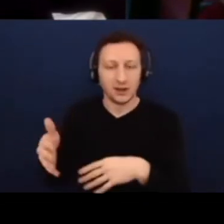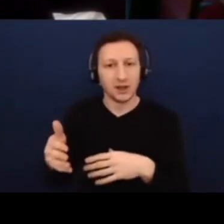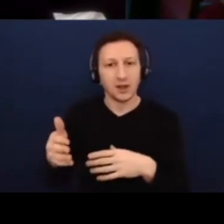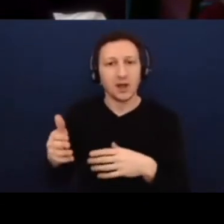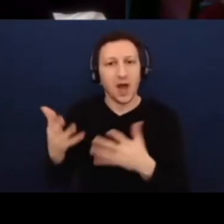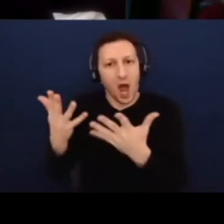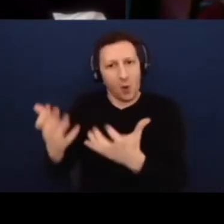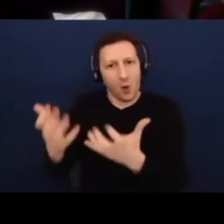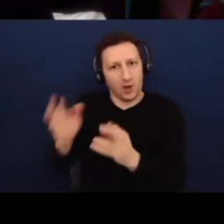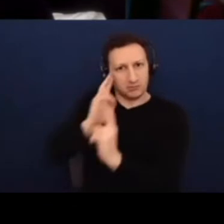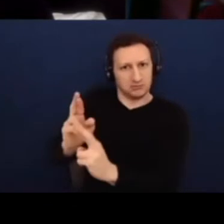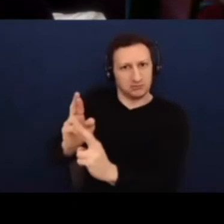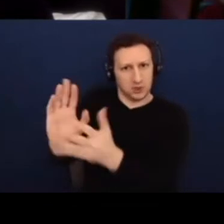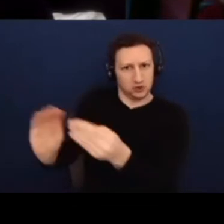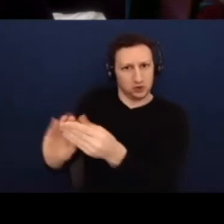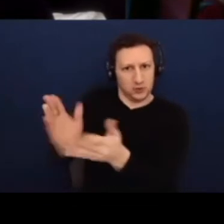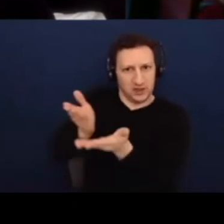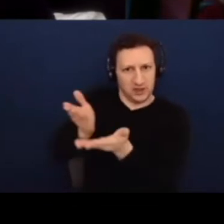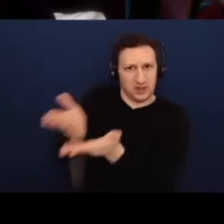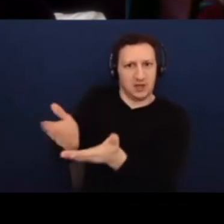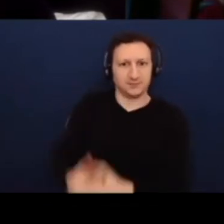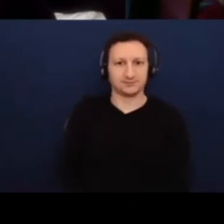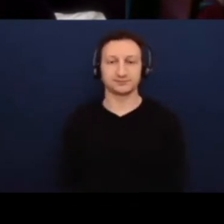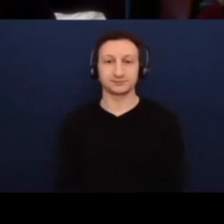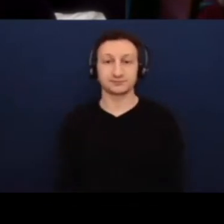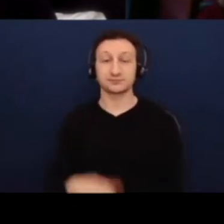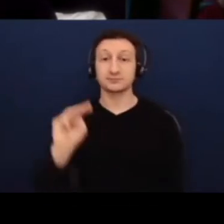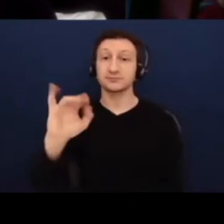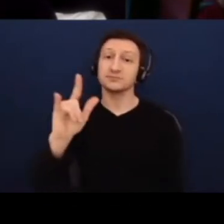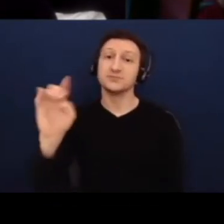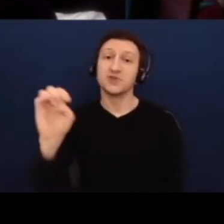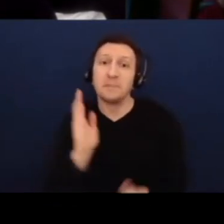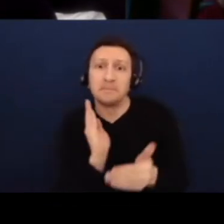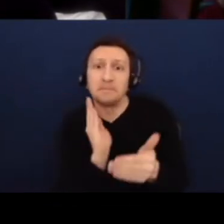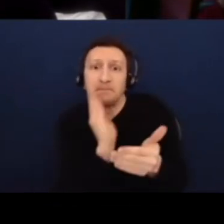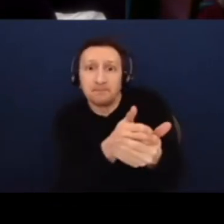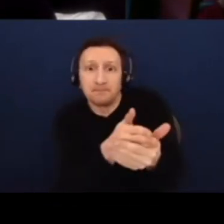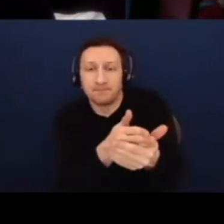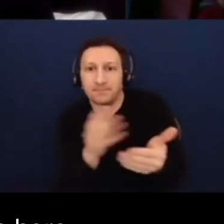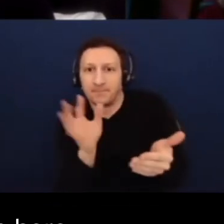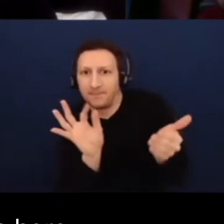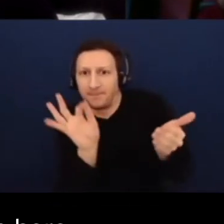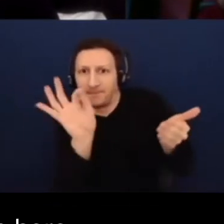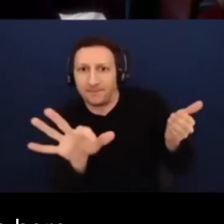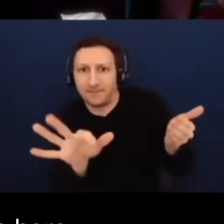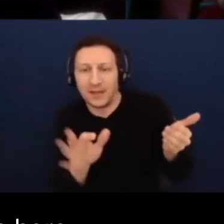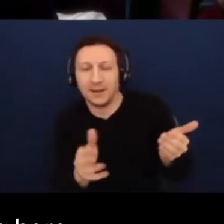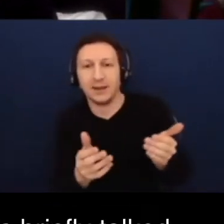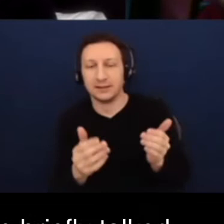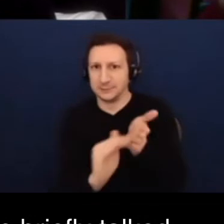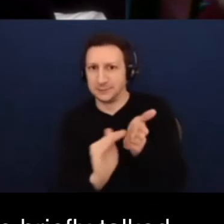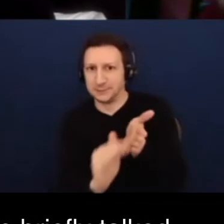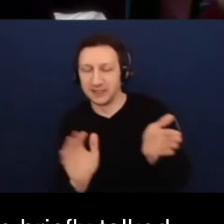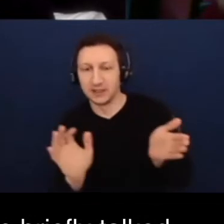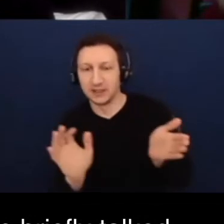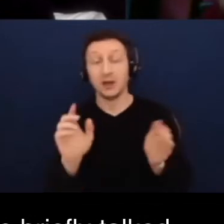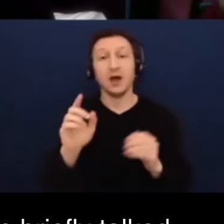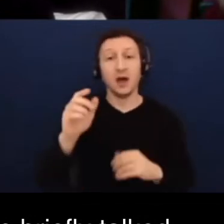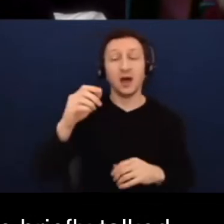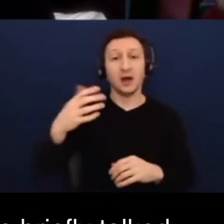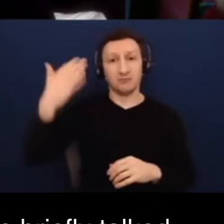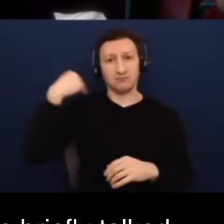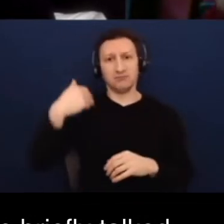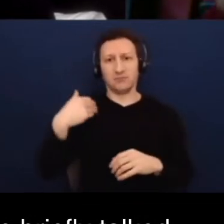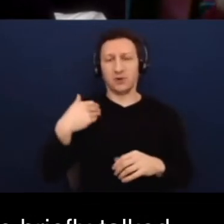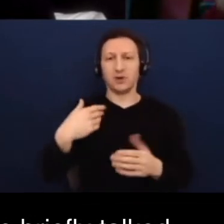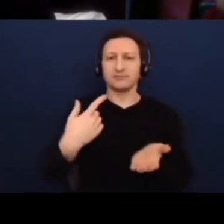possible. And Liz, also we talked about, excuse me for interrupting you, I just wanted to read here. We briefly talked about